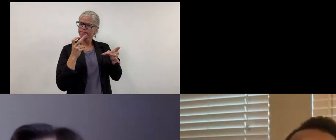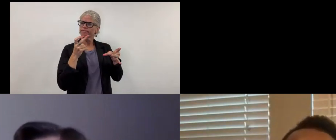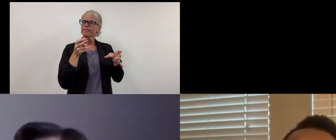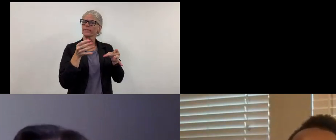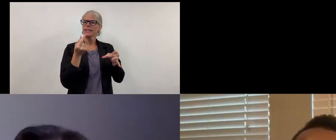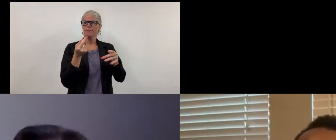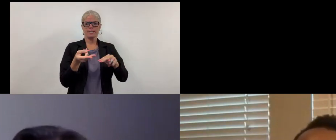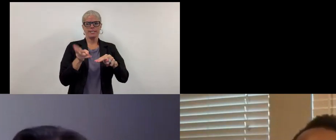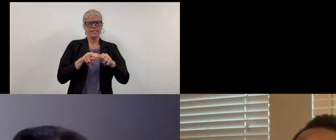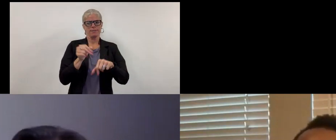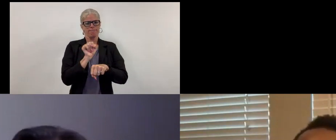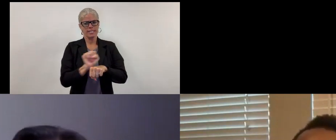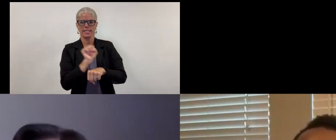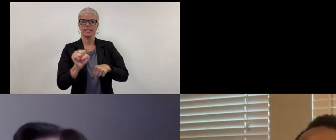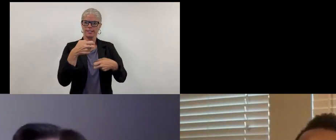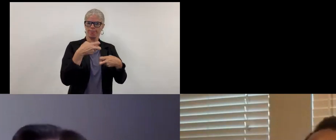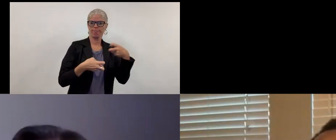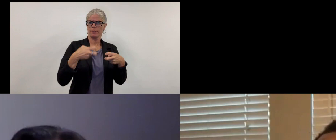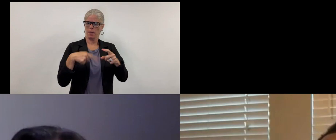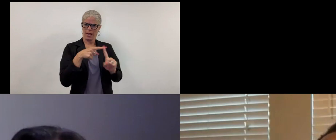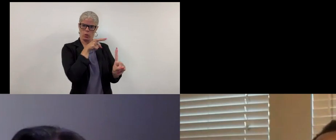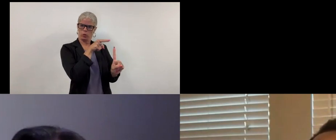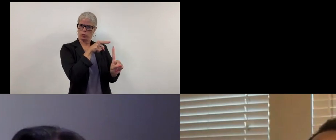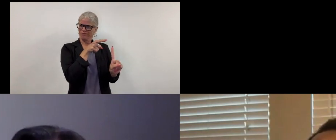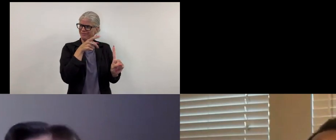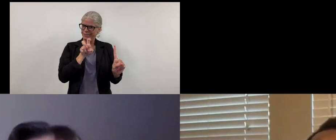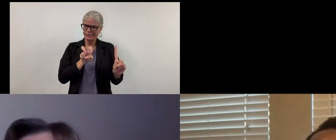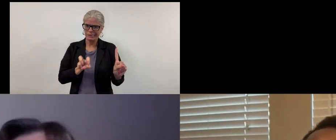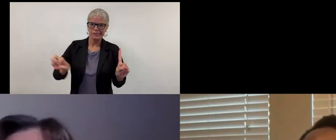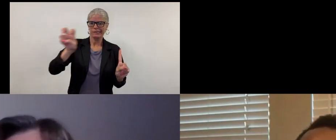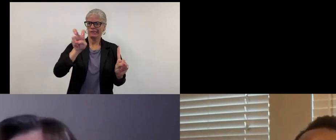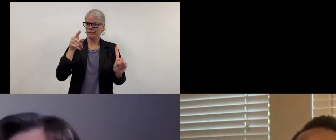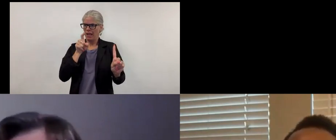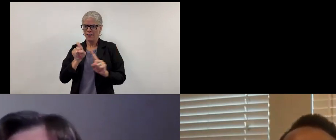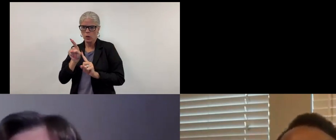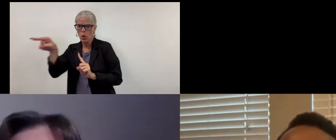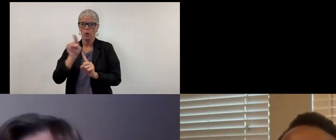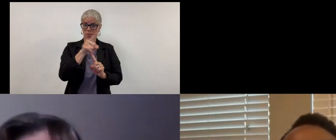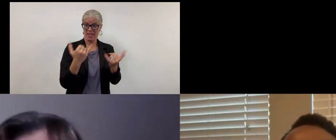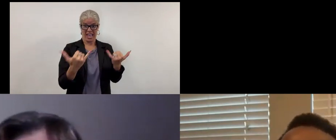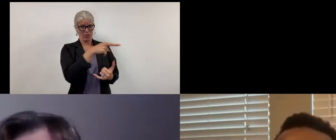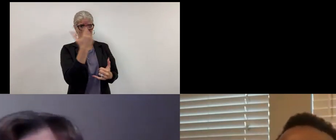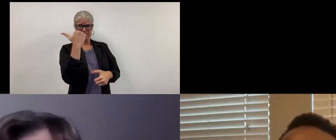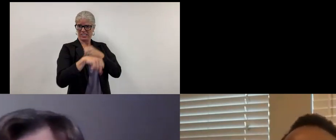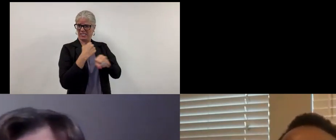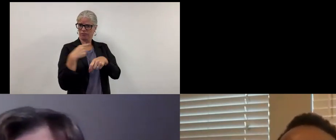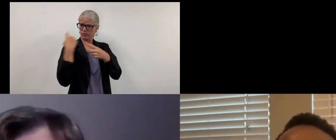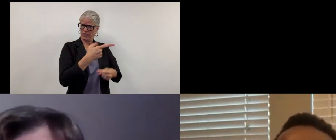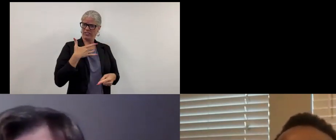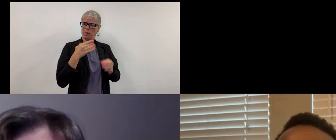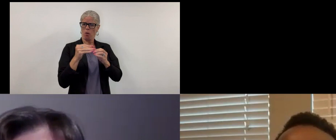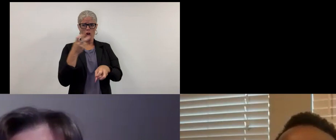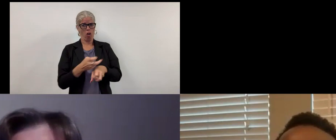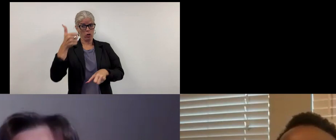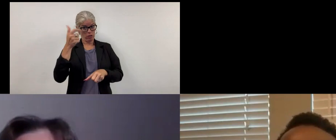particular was, you said it's become more difficult. And why do you think that has, we should talk about it first, but when you said that, I thought, has it become